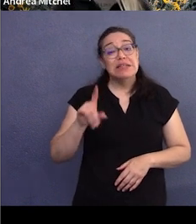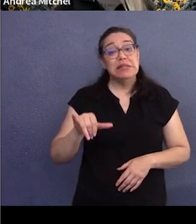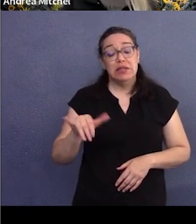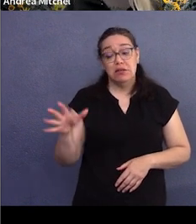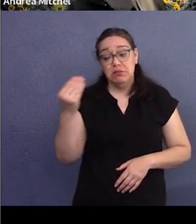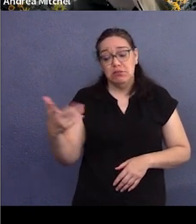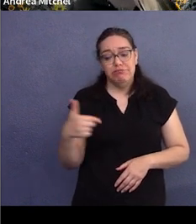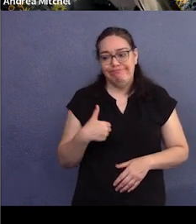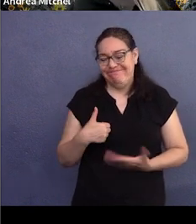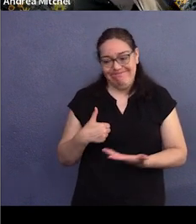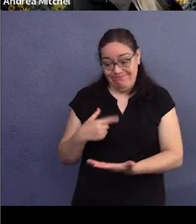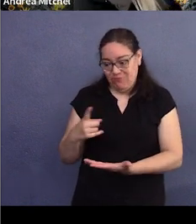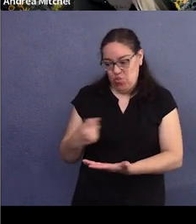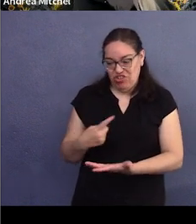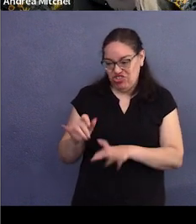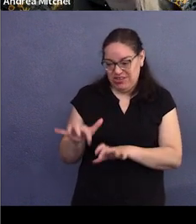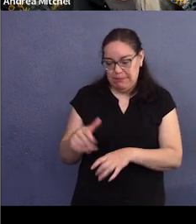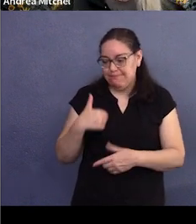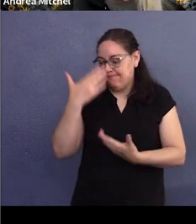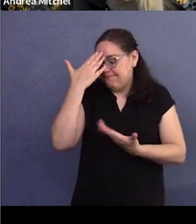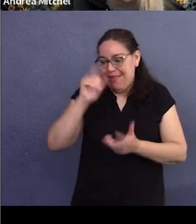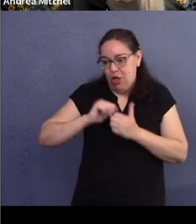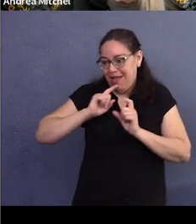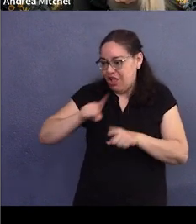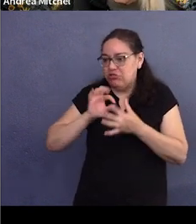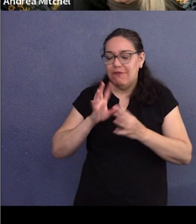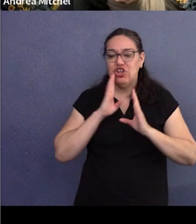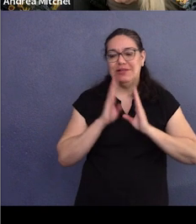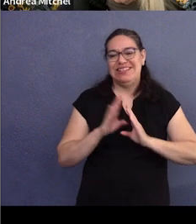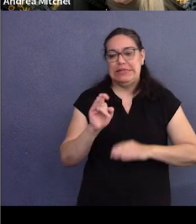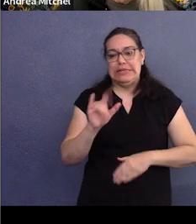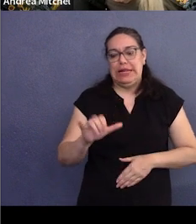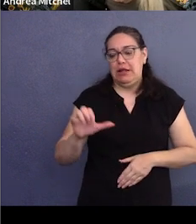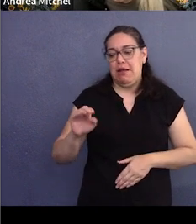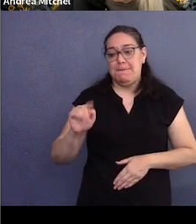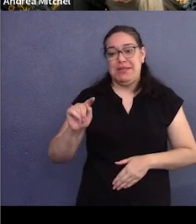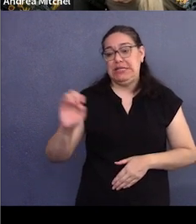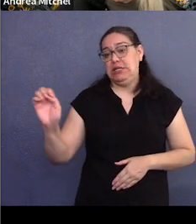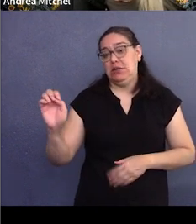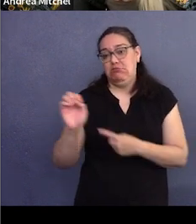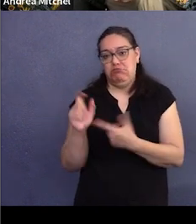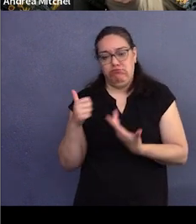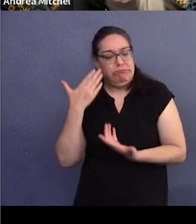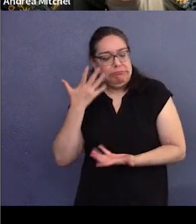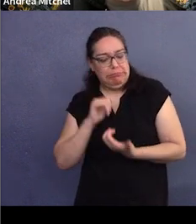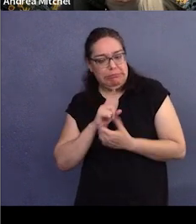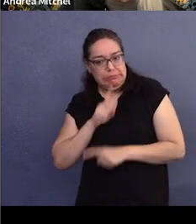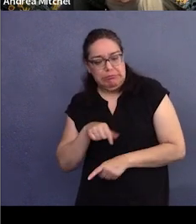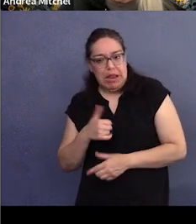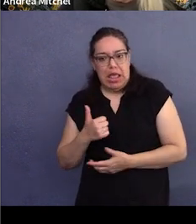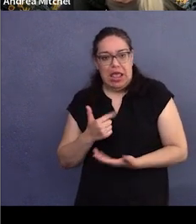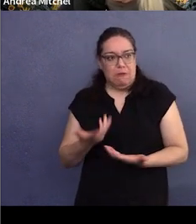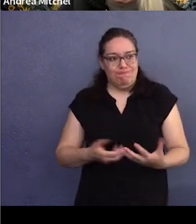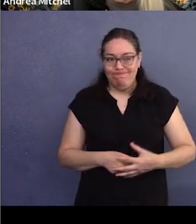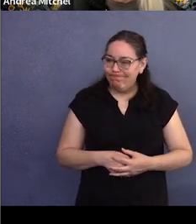do not know how to answer that when it comes to city committees. I am sure that there is, I actually would not